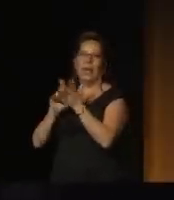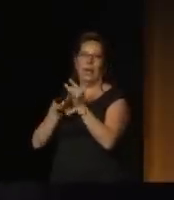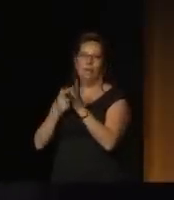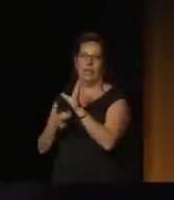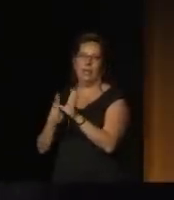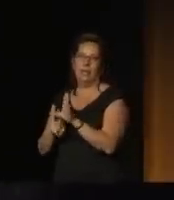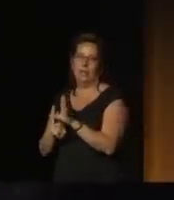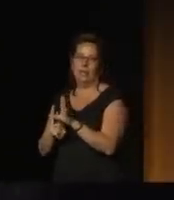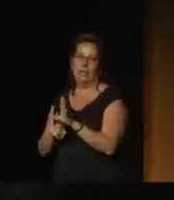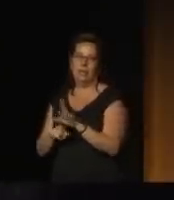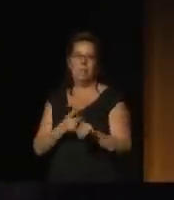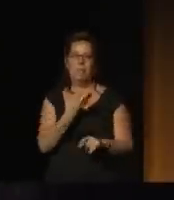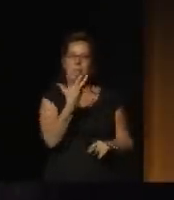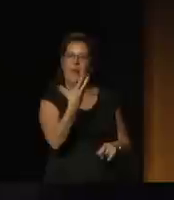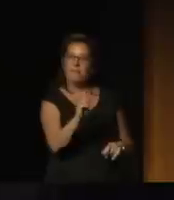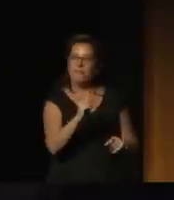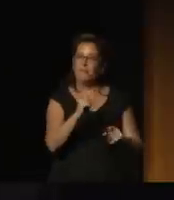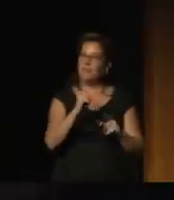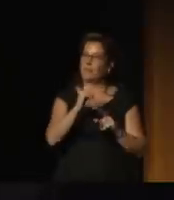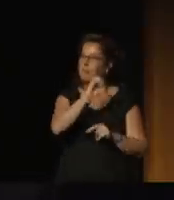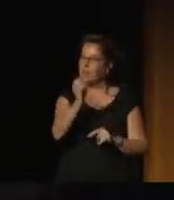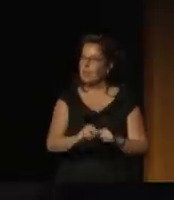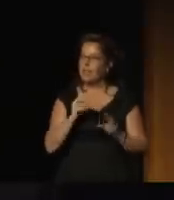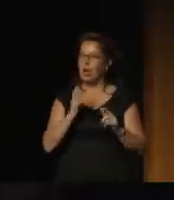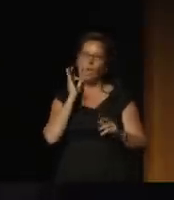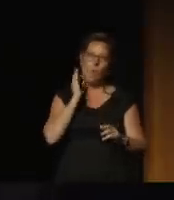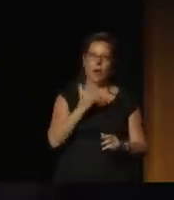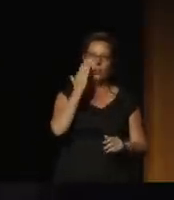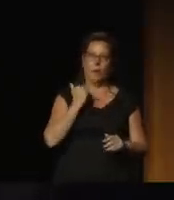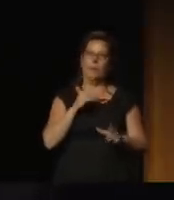behind, and I want to know what you think about this. The gender